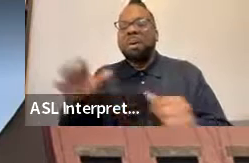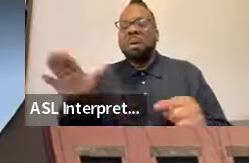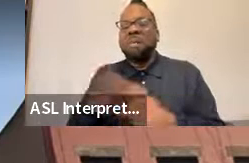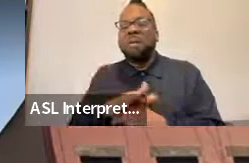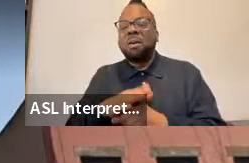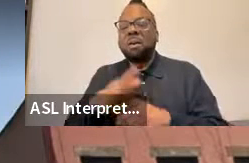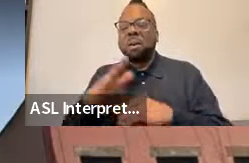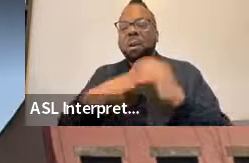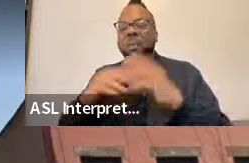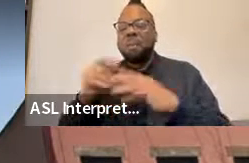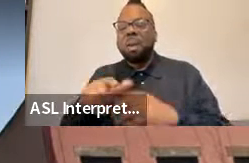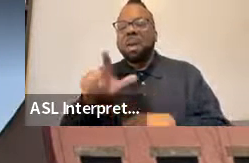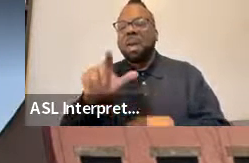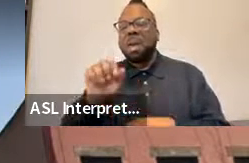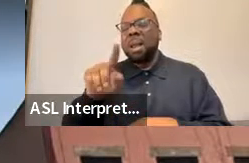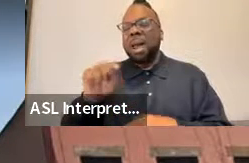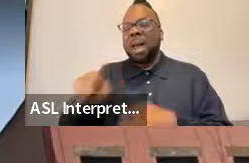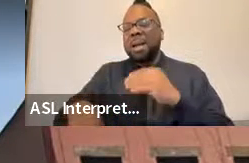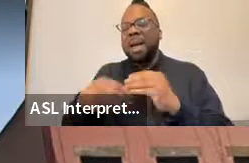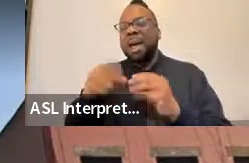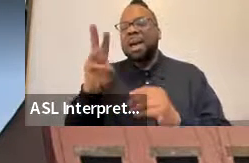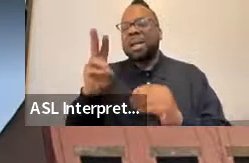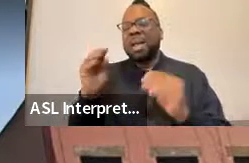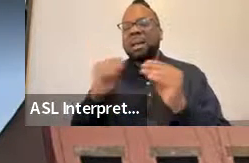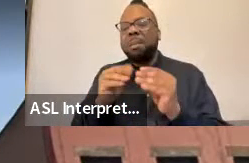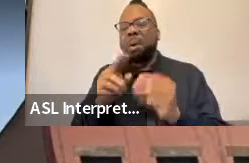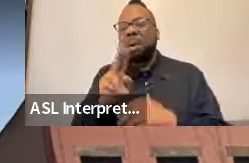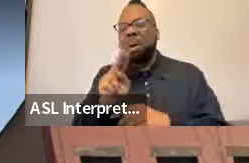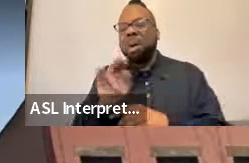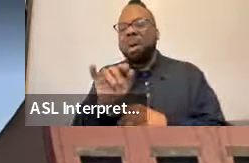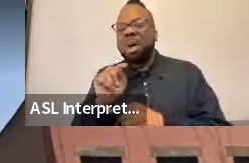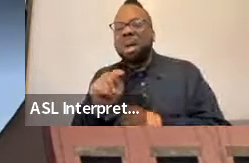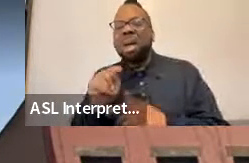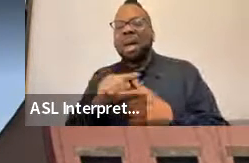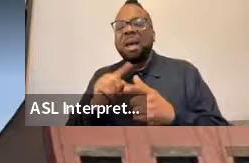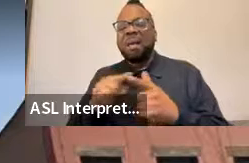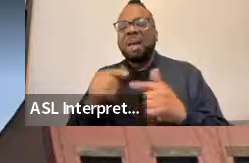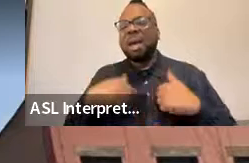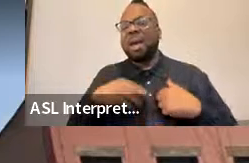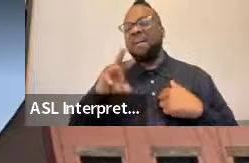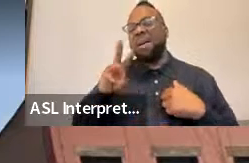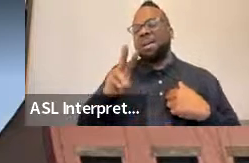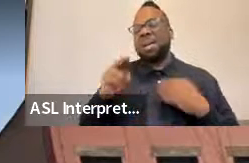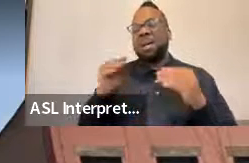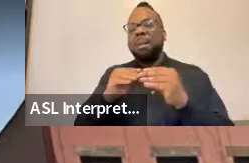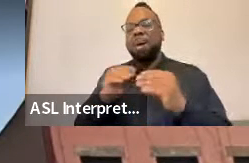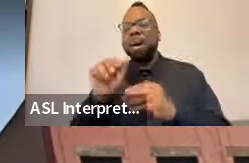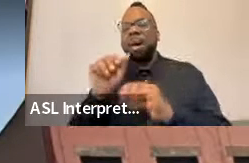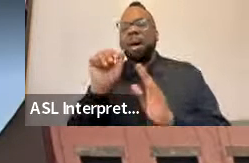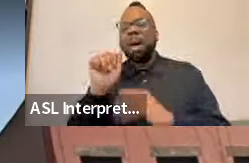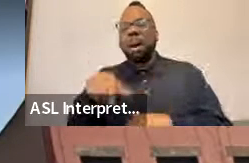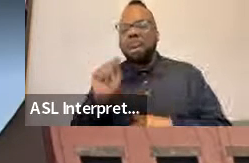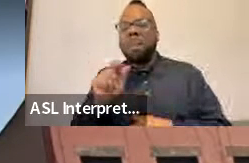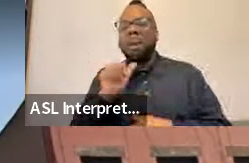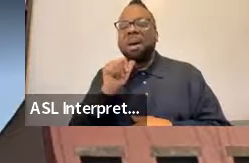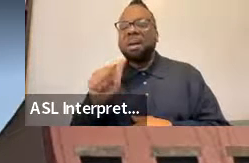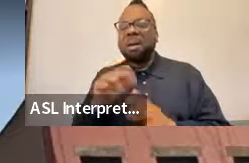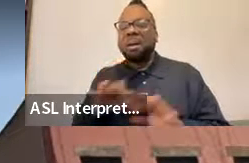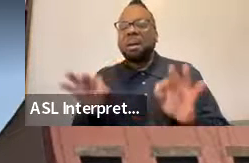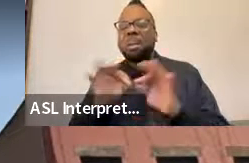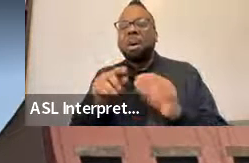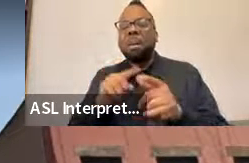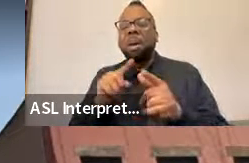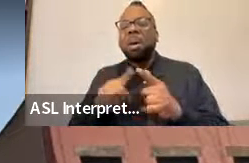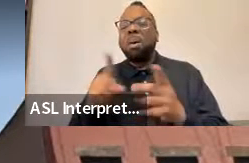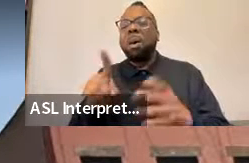include those 6 additional units. Now, again, 6 additional apartments may not seem significant, but when hundreds of sites across the